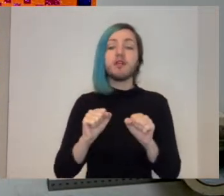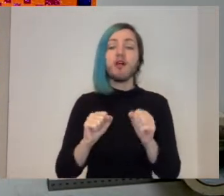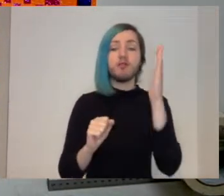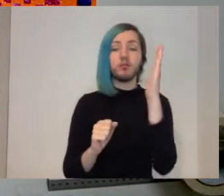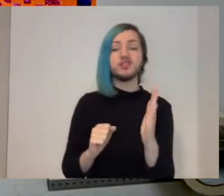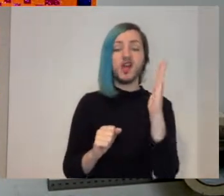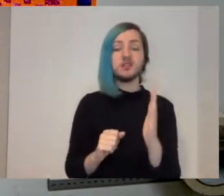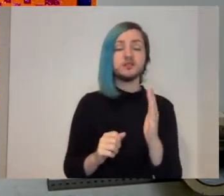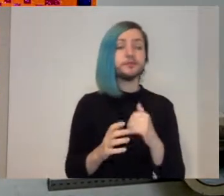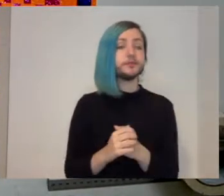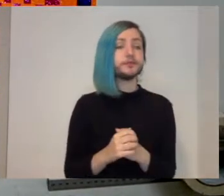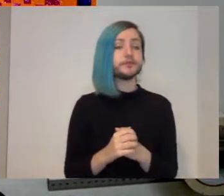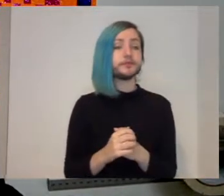edge,